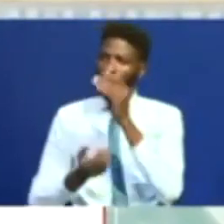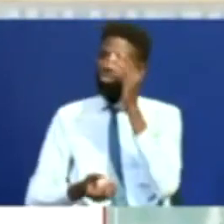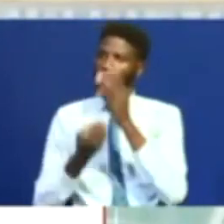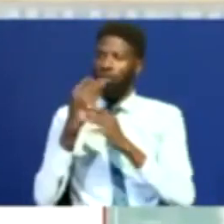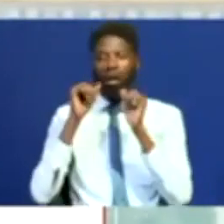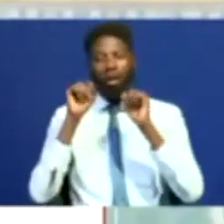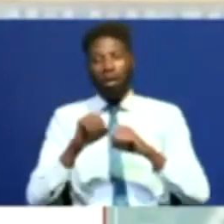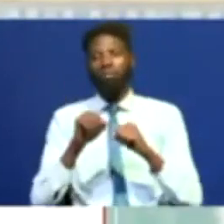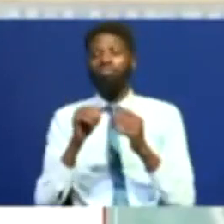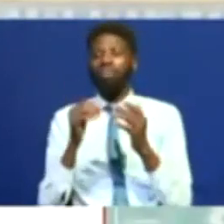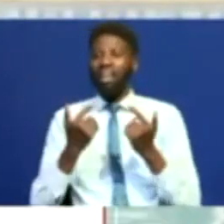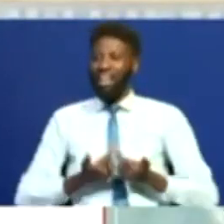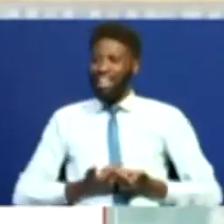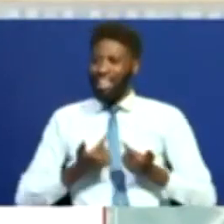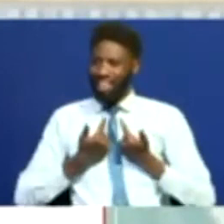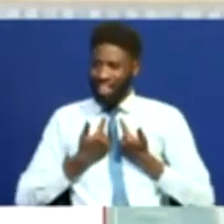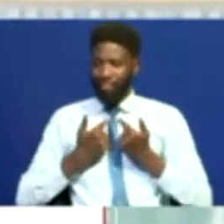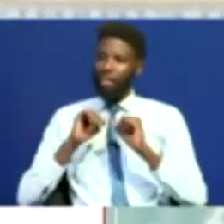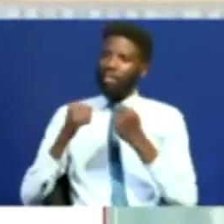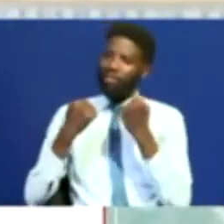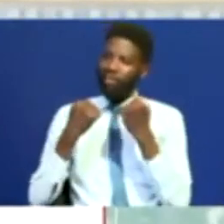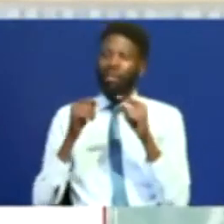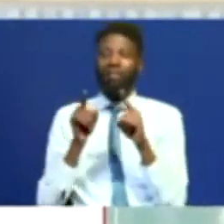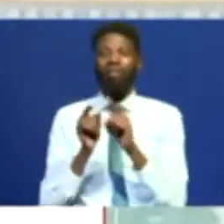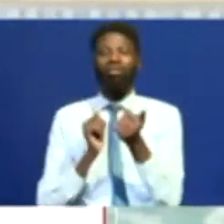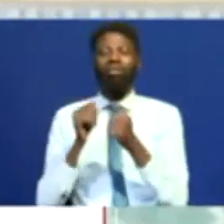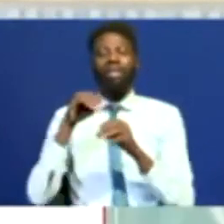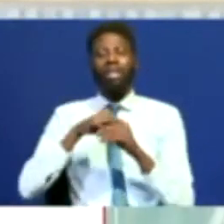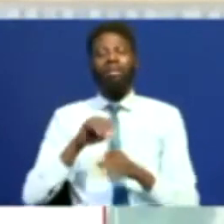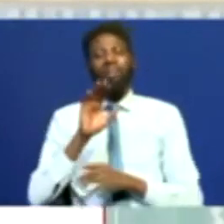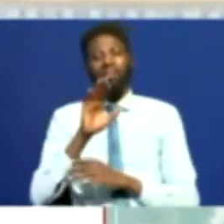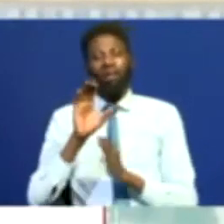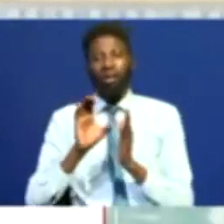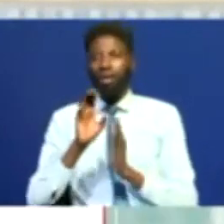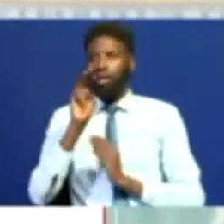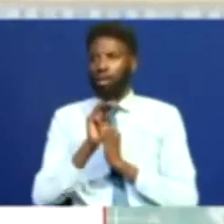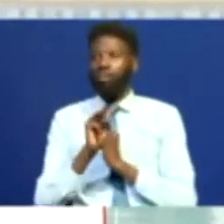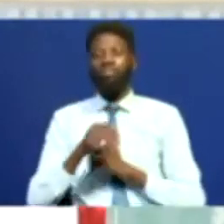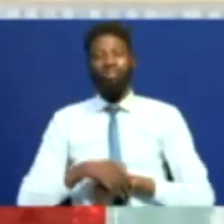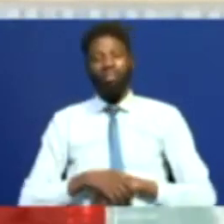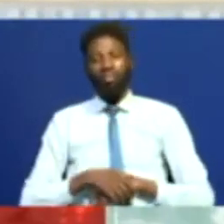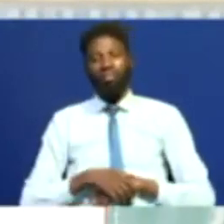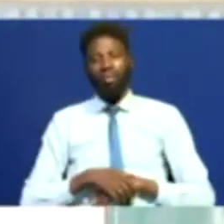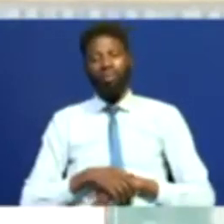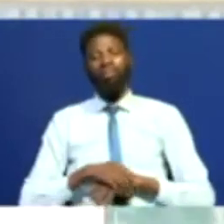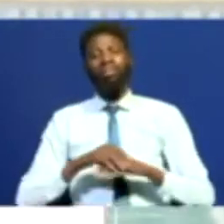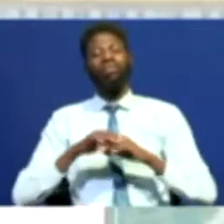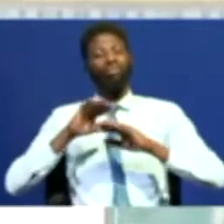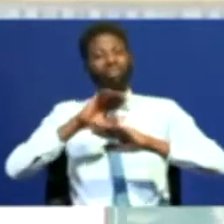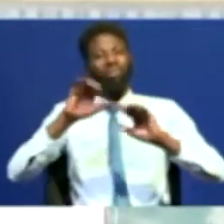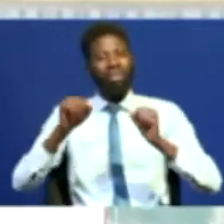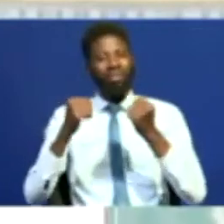incorporate life-saving as a sport in their curriculum. And SwimSafe Kenya has the expertise, and we're ready to take it to the next